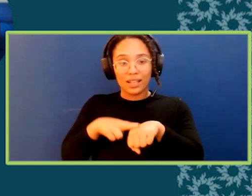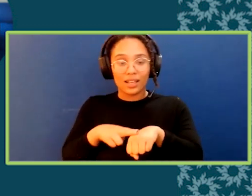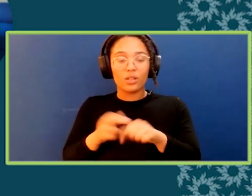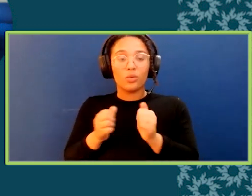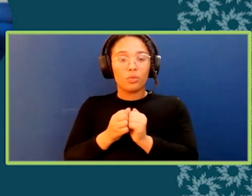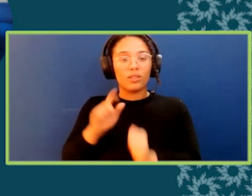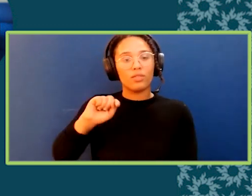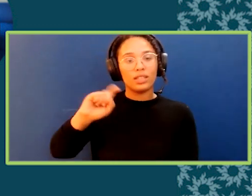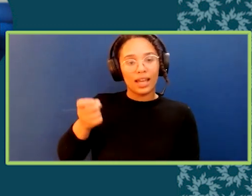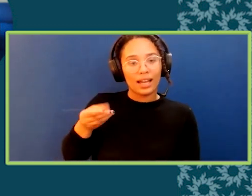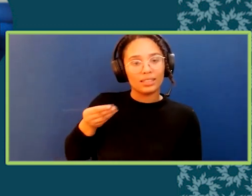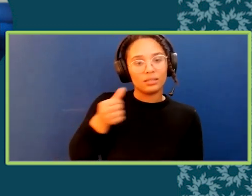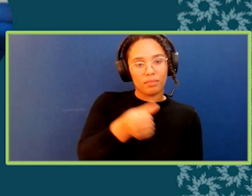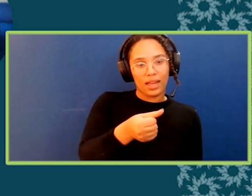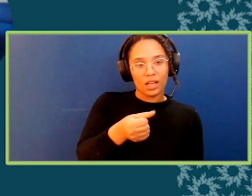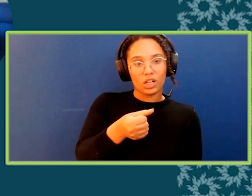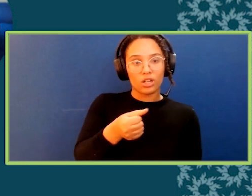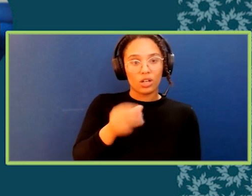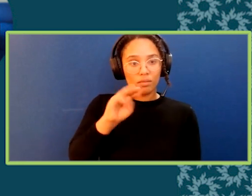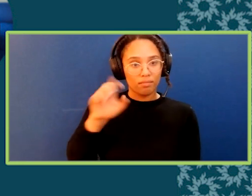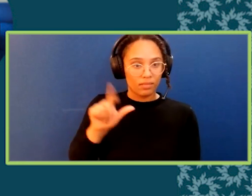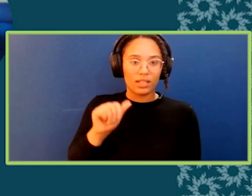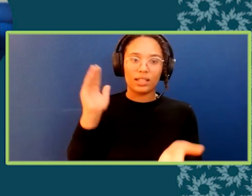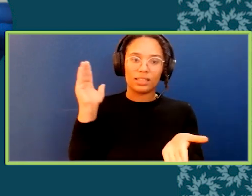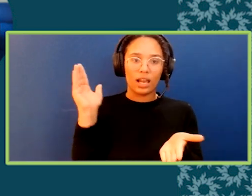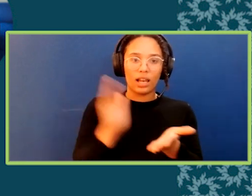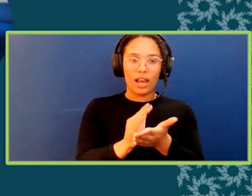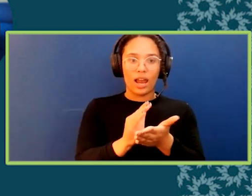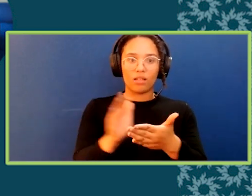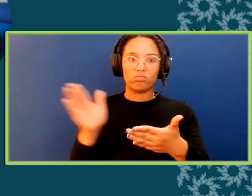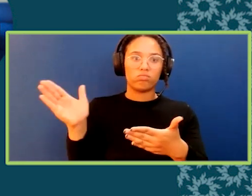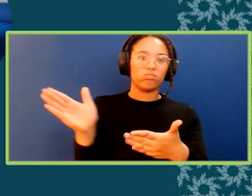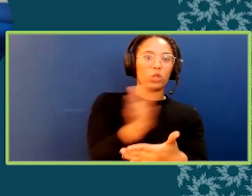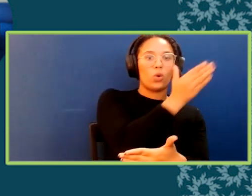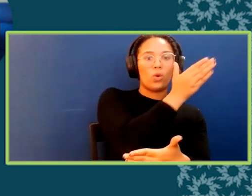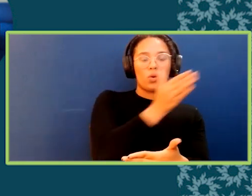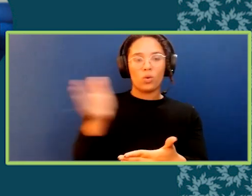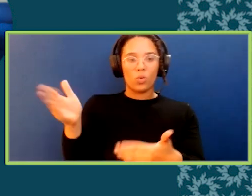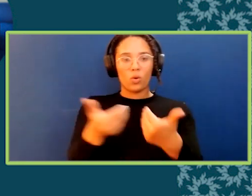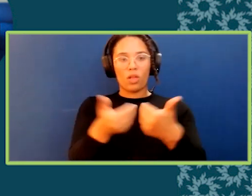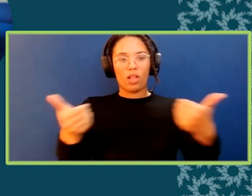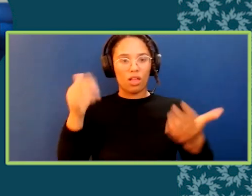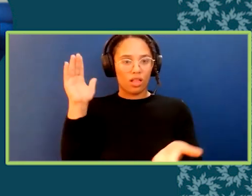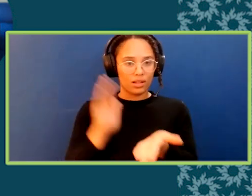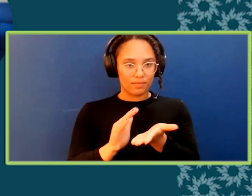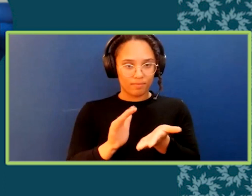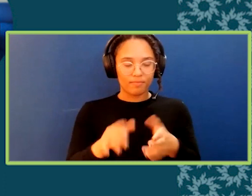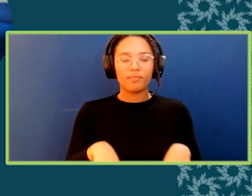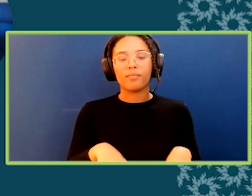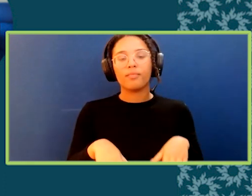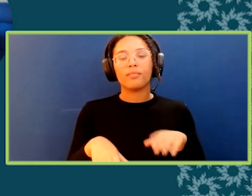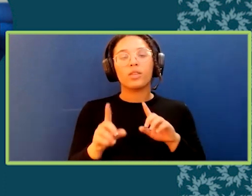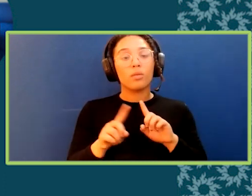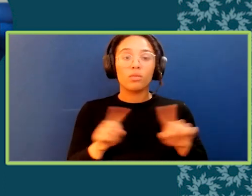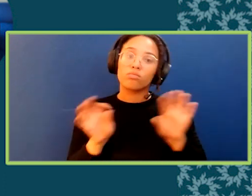less polarization. So there is actually a tremendous role for media to play in creating